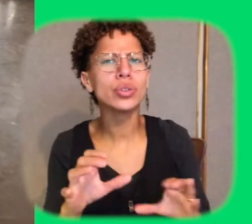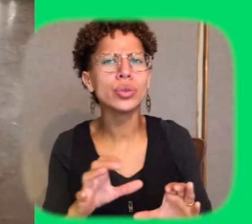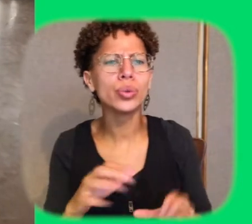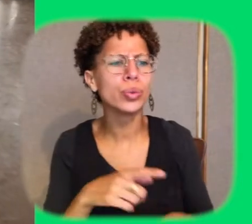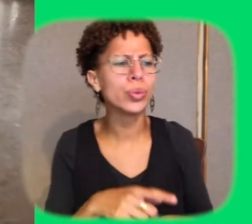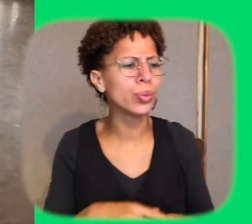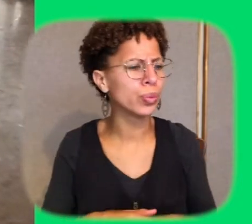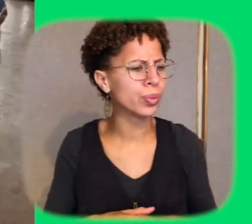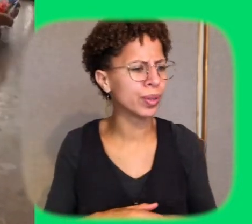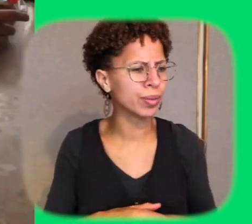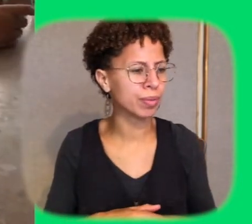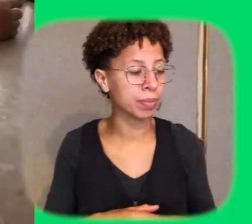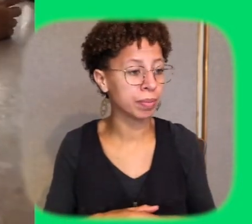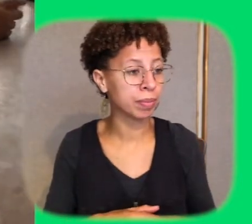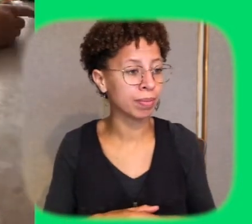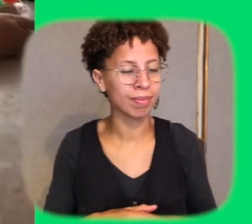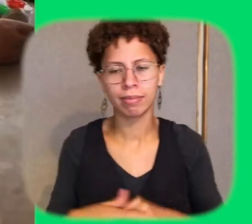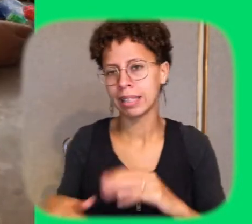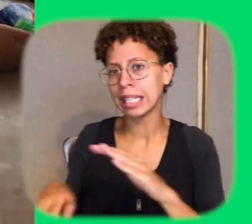Kick butt. How so?